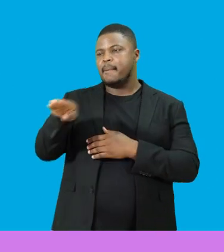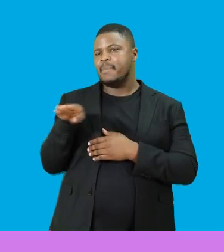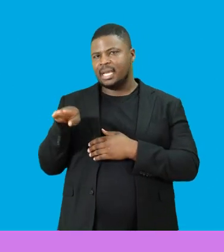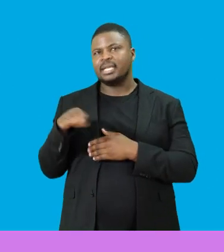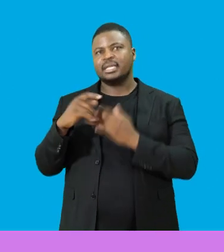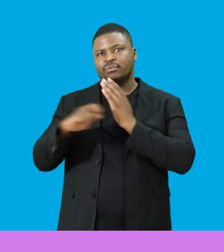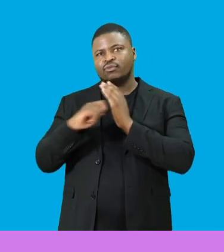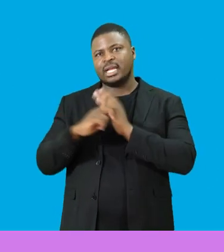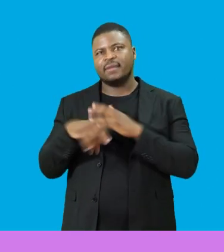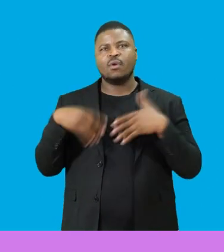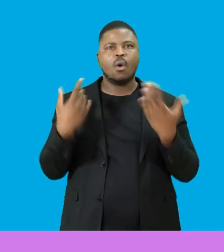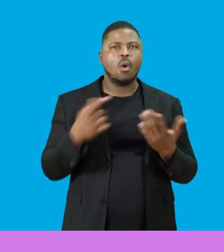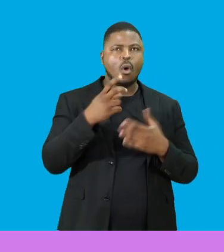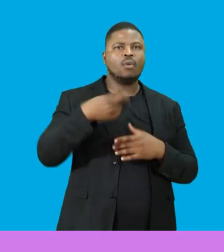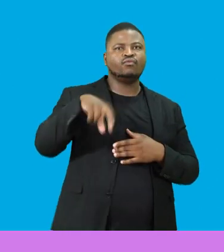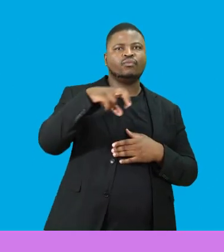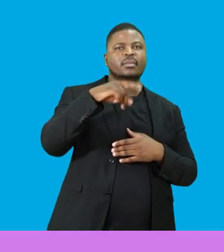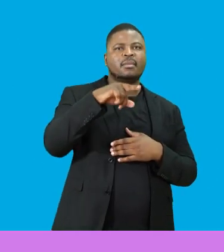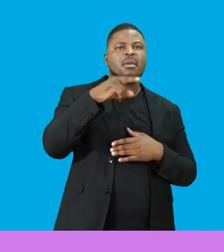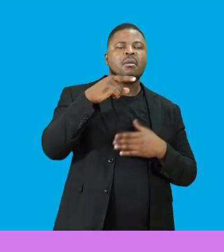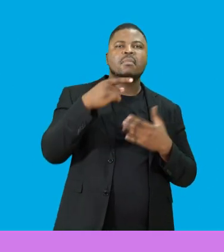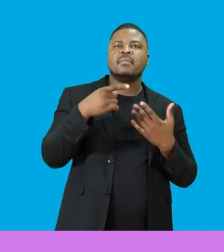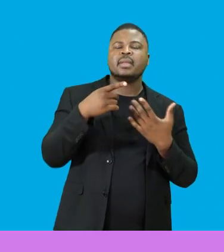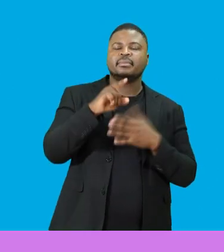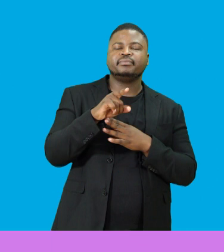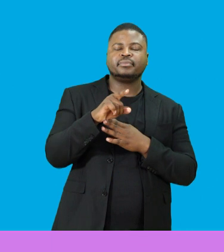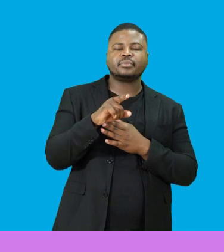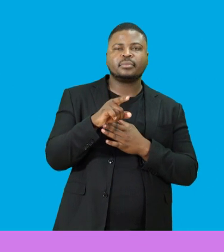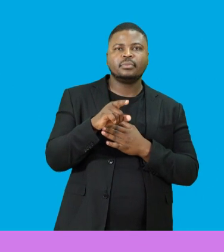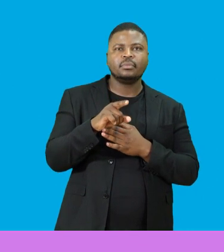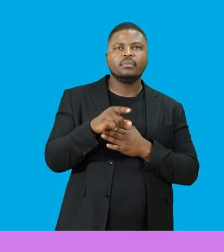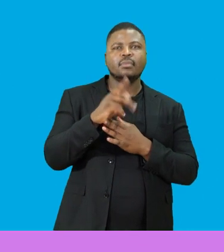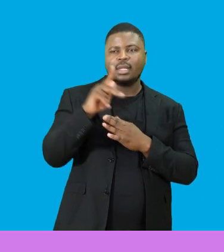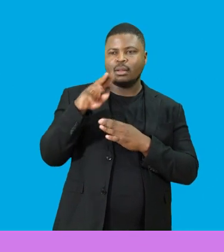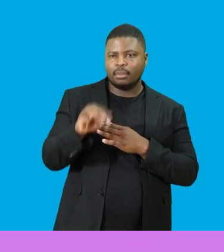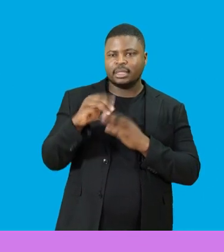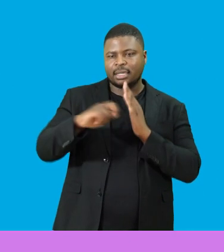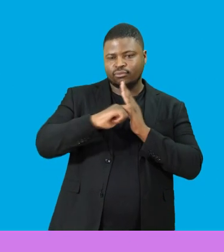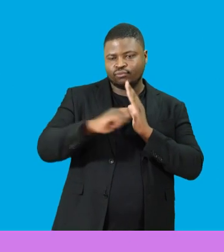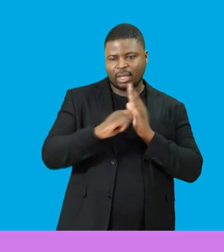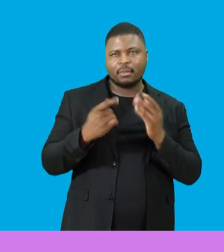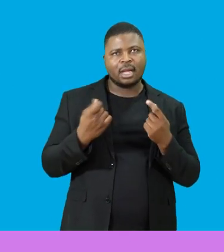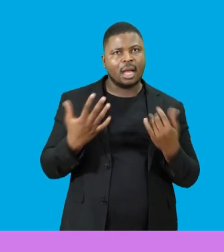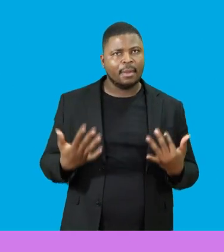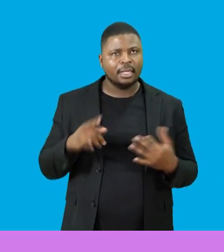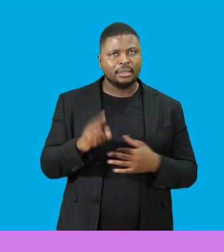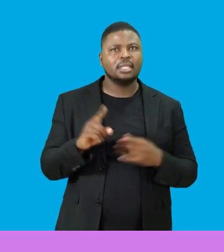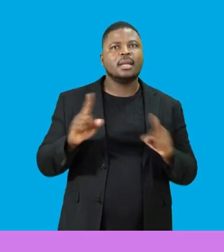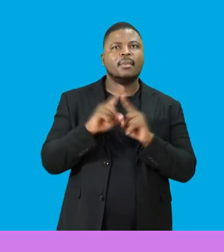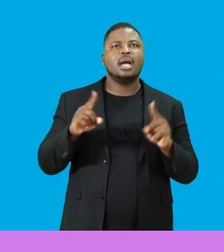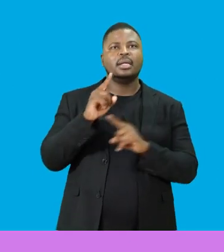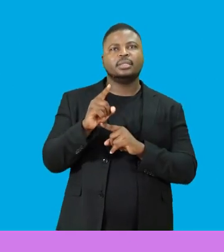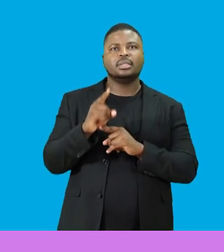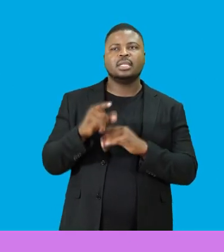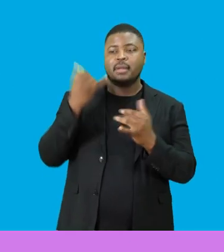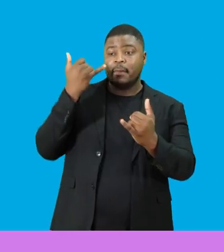bank charges. For an example, paying 5 rand per kilometer traveled. The common errors